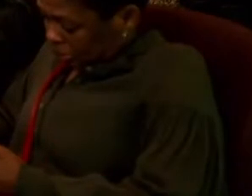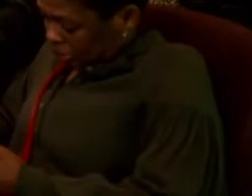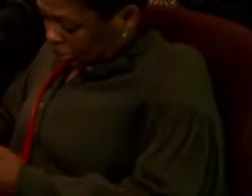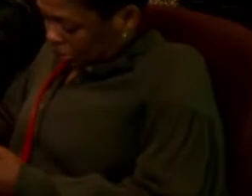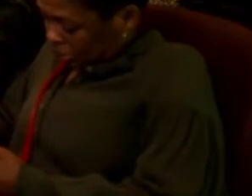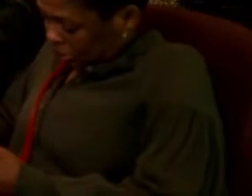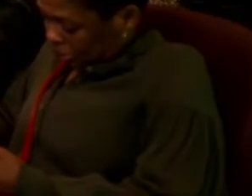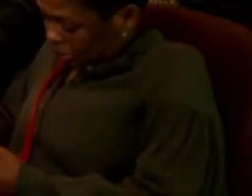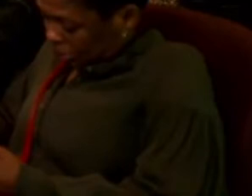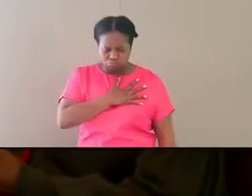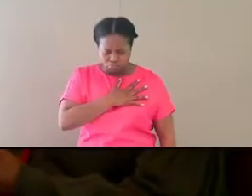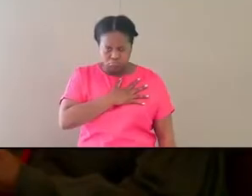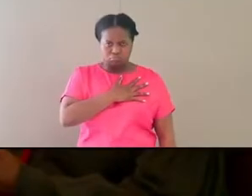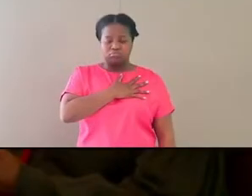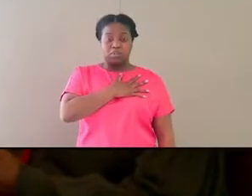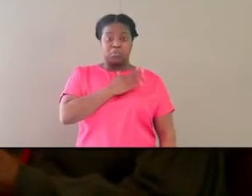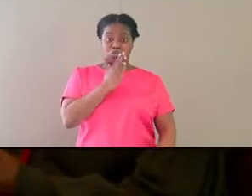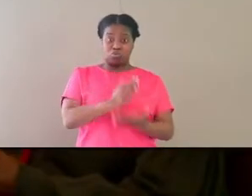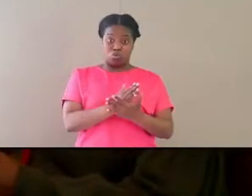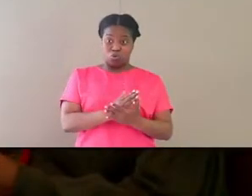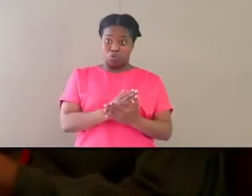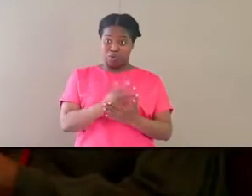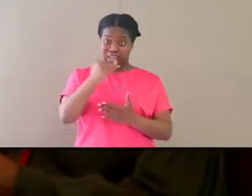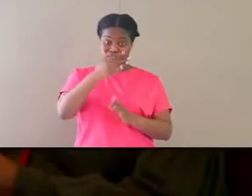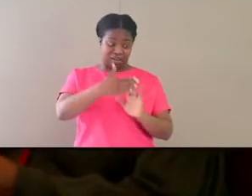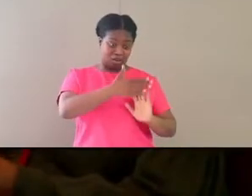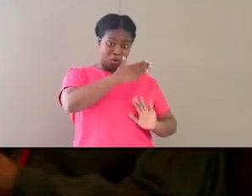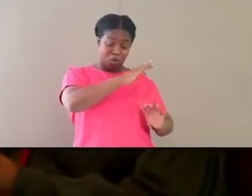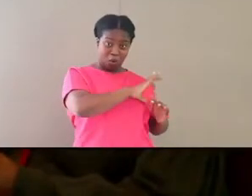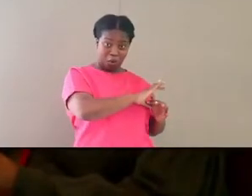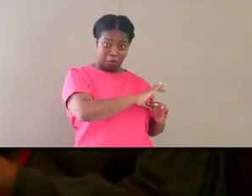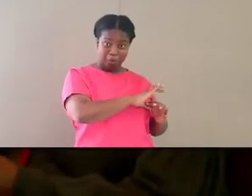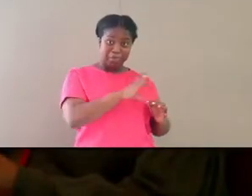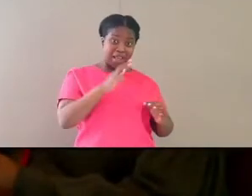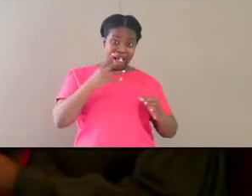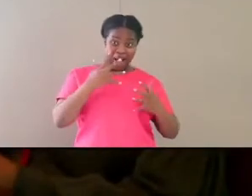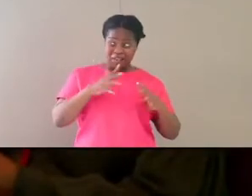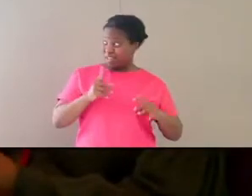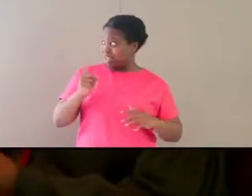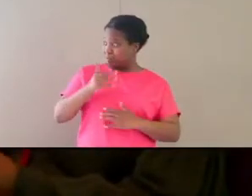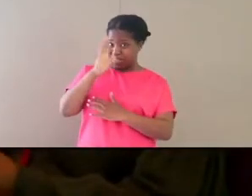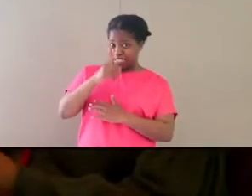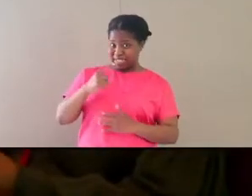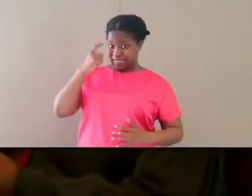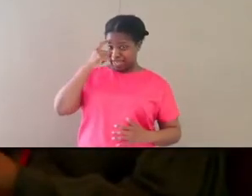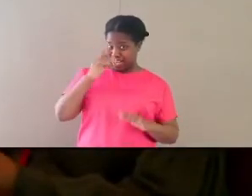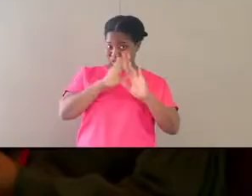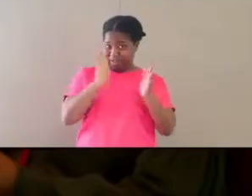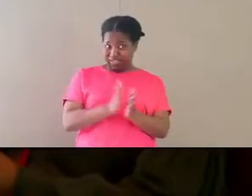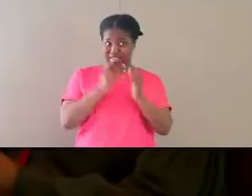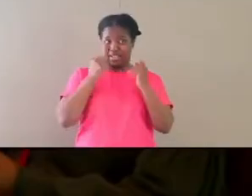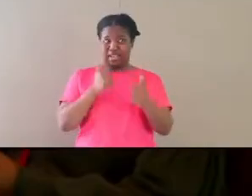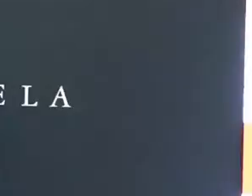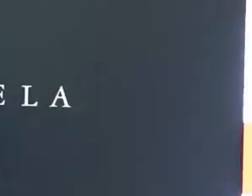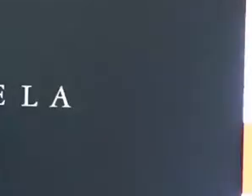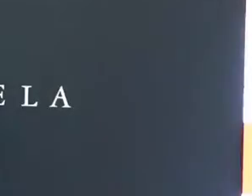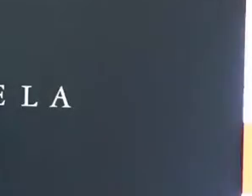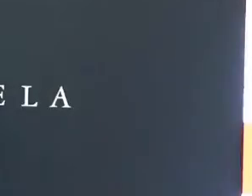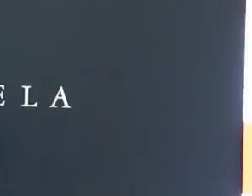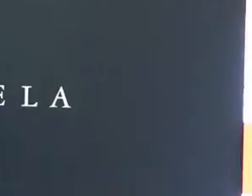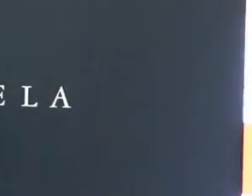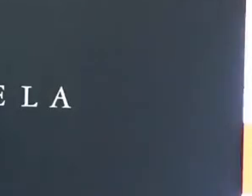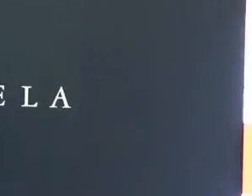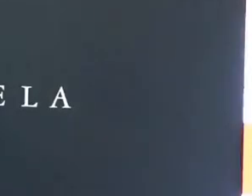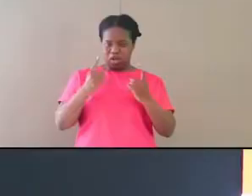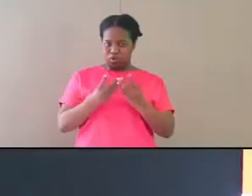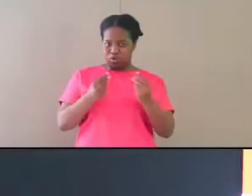I don't know if you can walk out of this room after that presentation and think that we can't solve